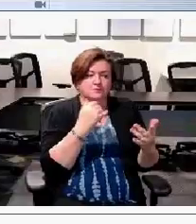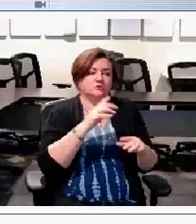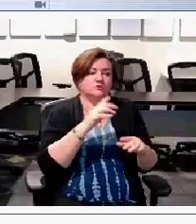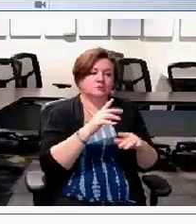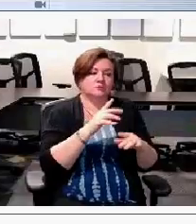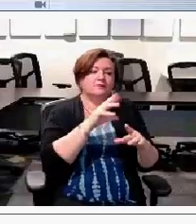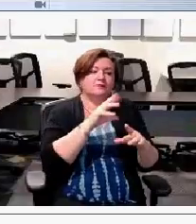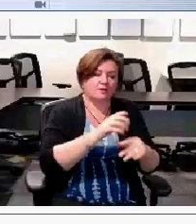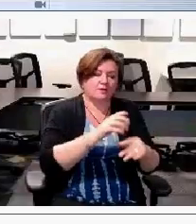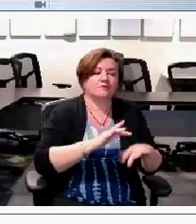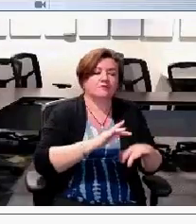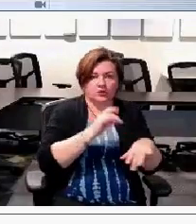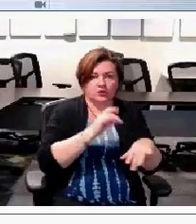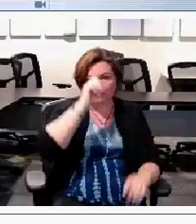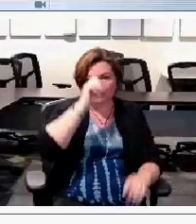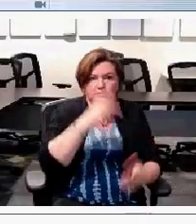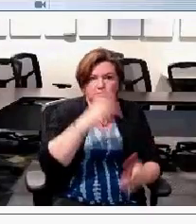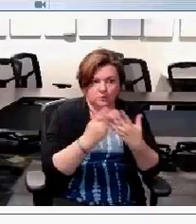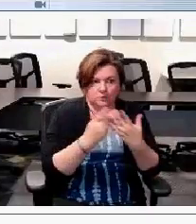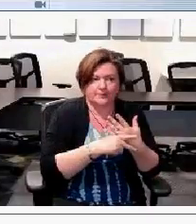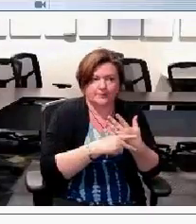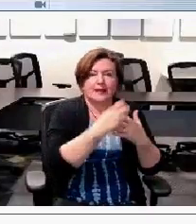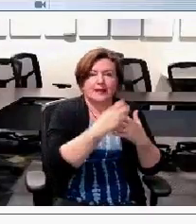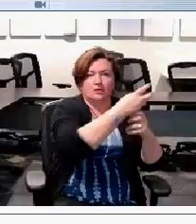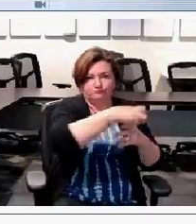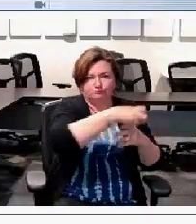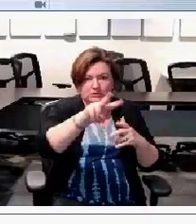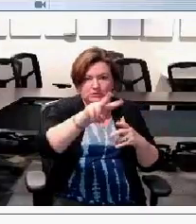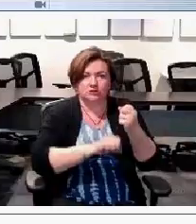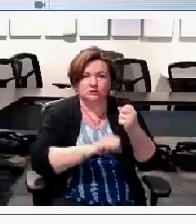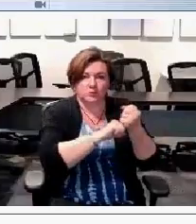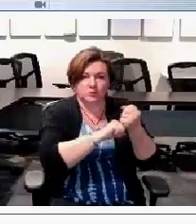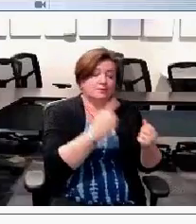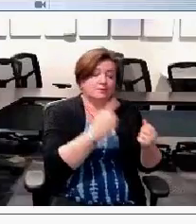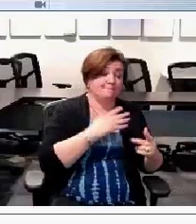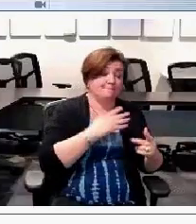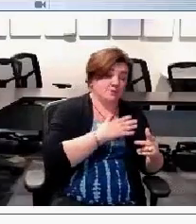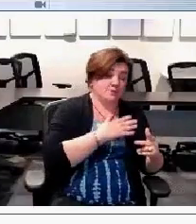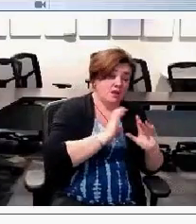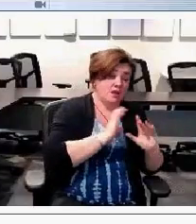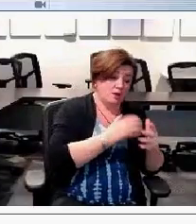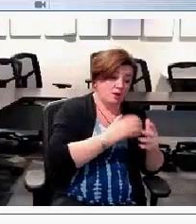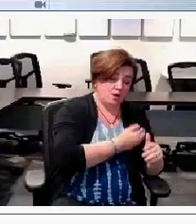in programs and support. So when a child is moving from our program